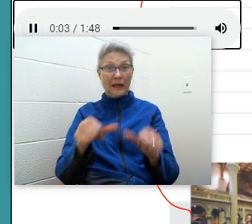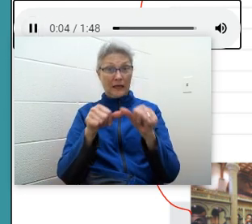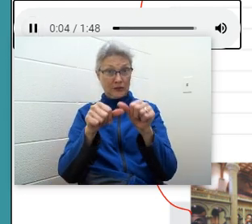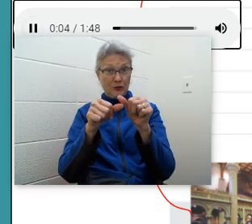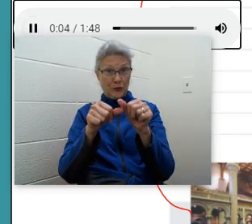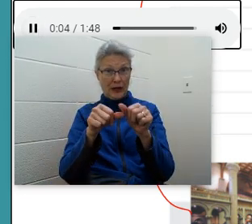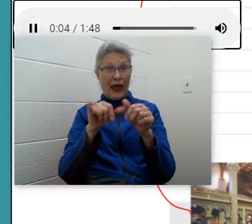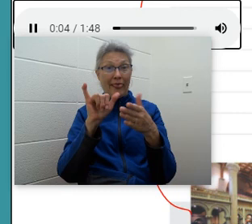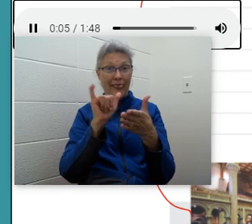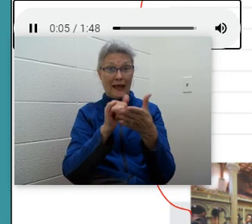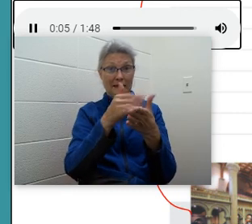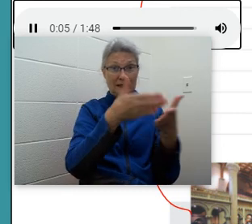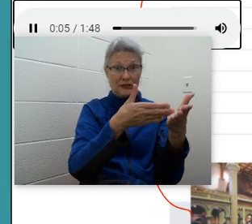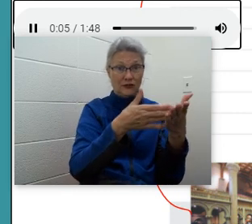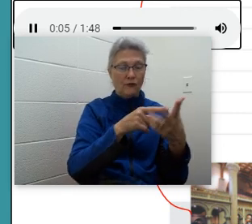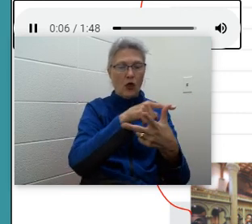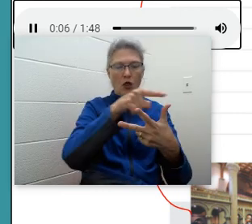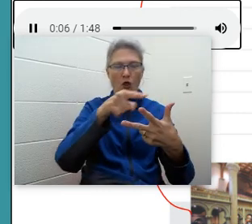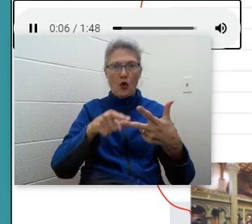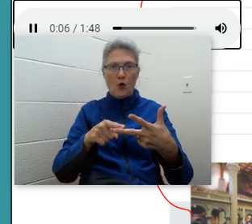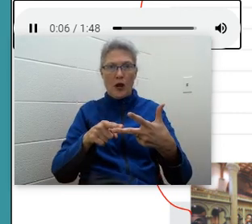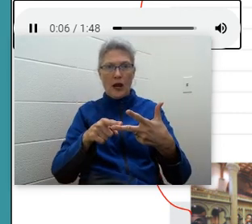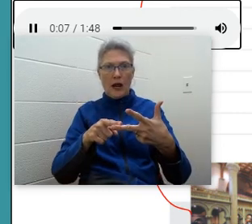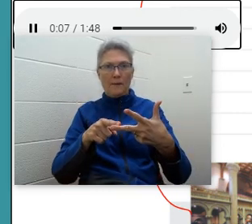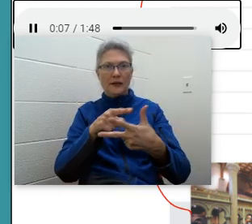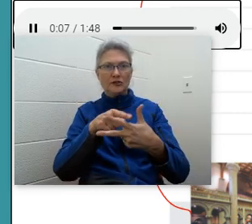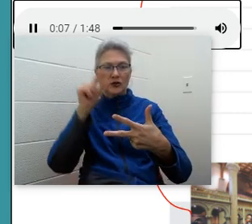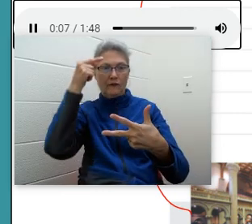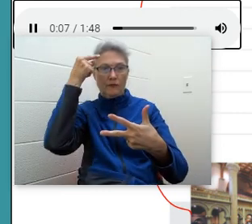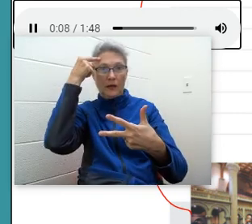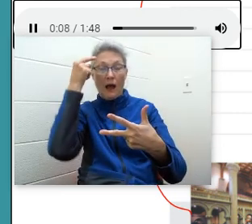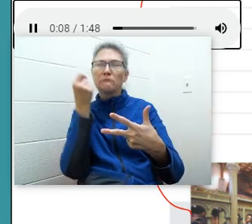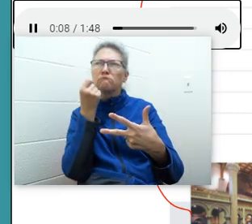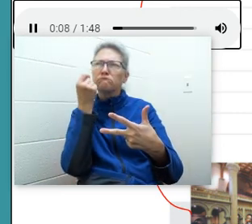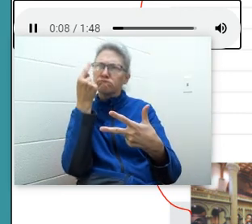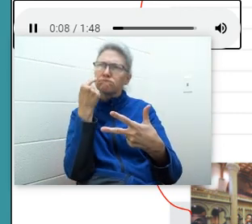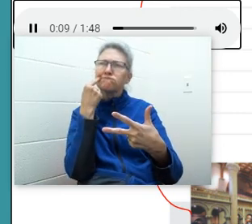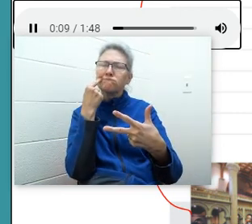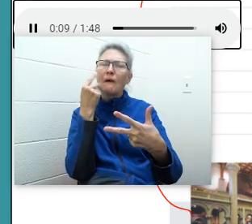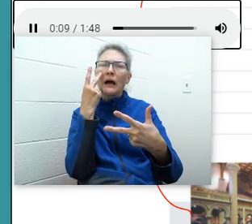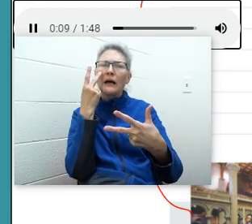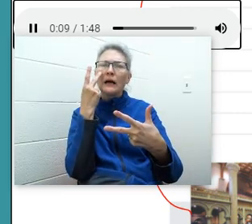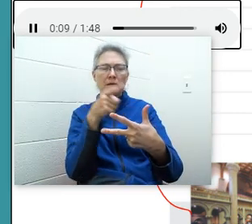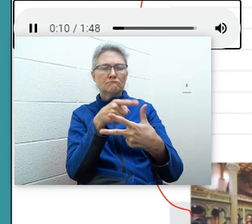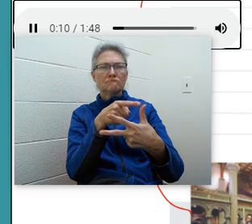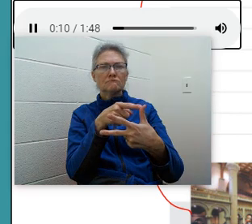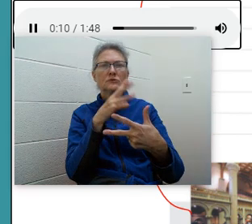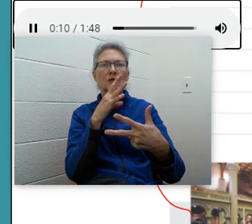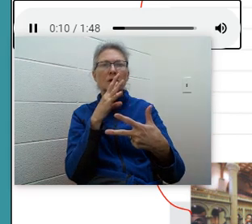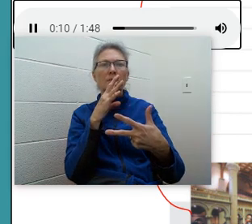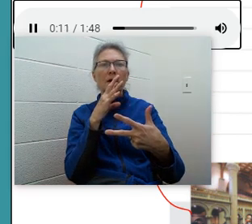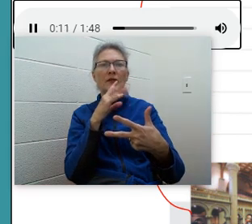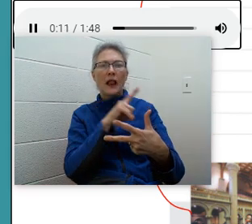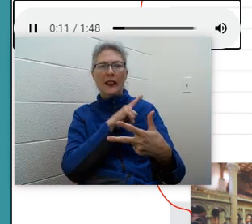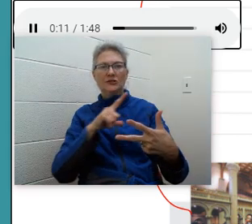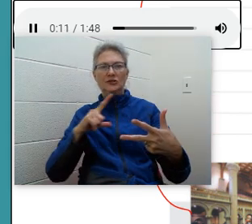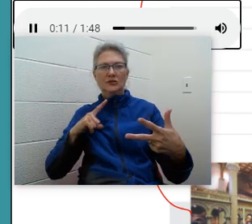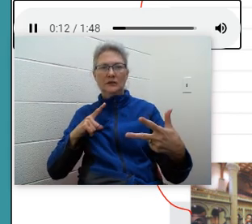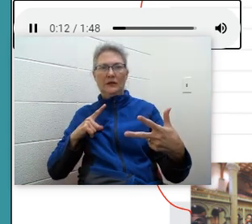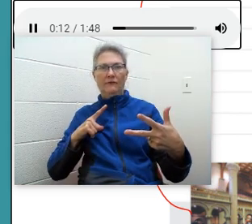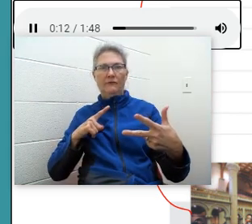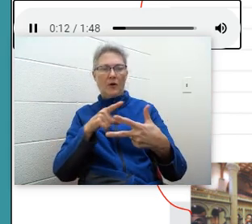Continuing on that section of the 3 branches of government, I realize I see first off they're talking about the legislative